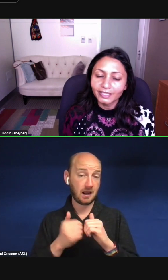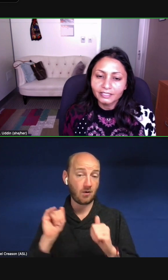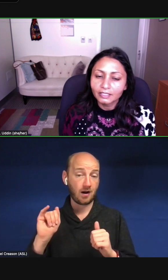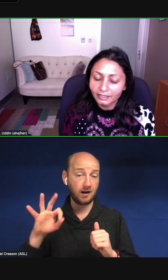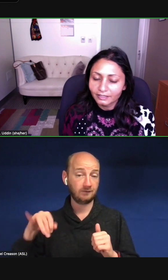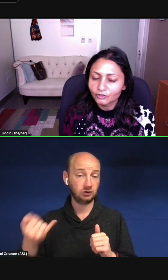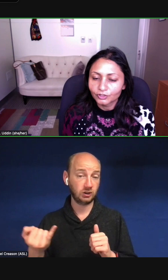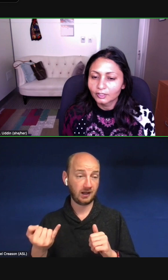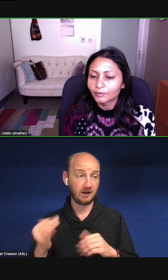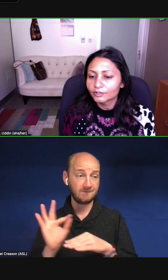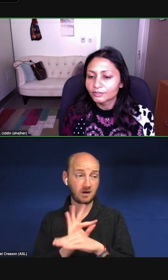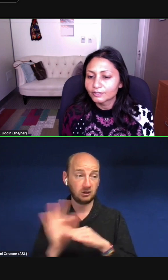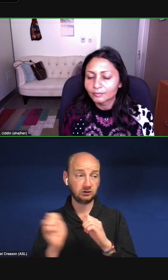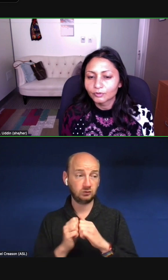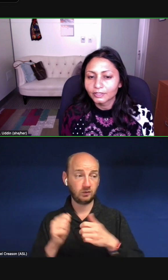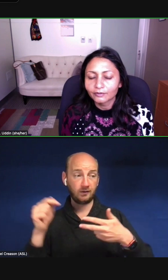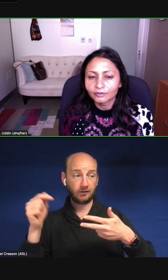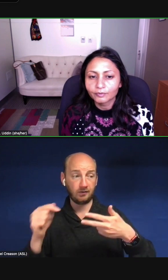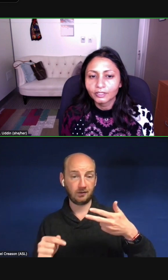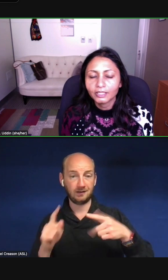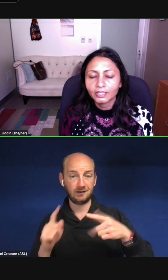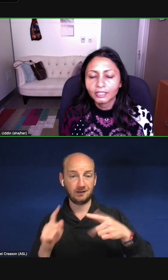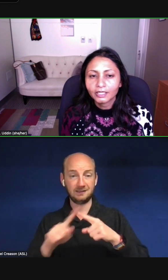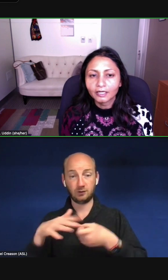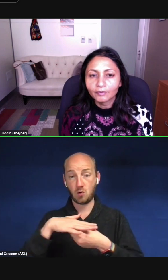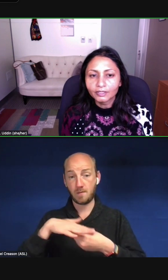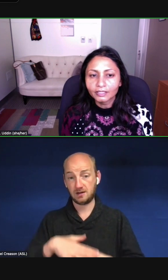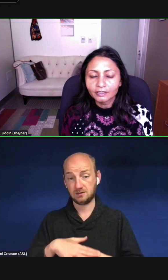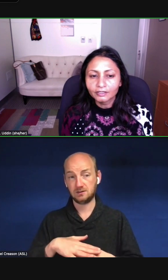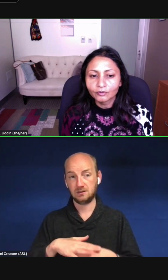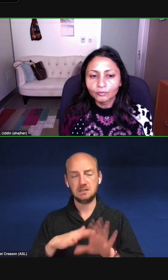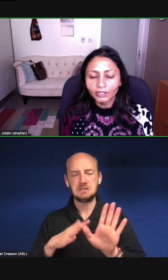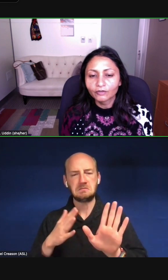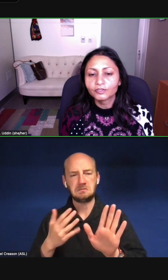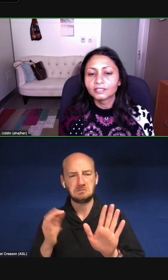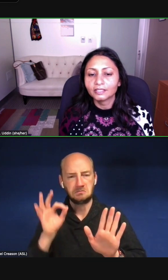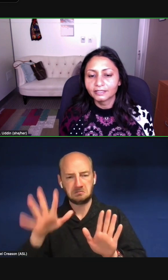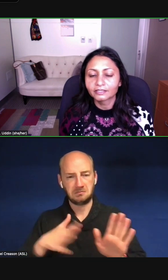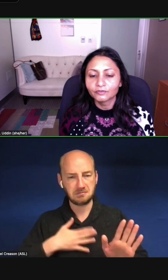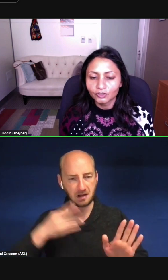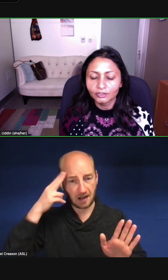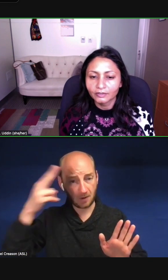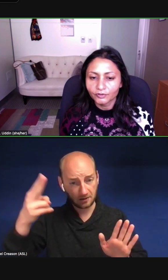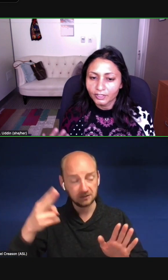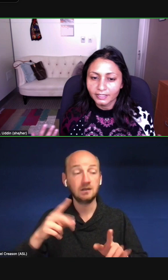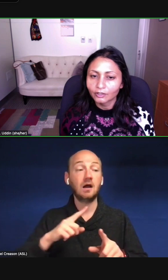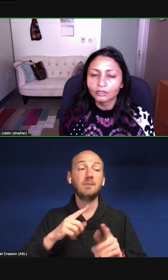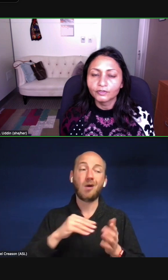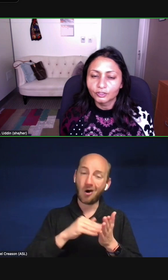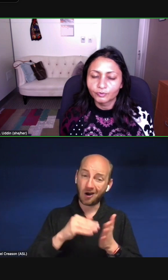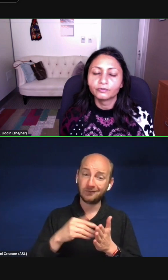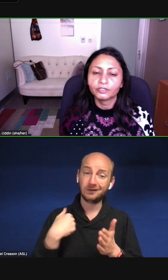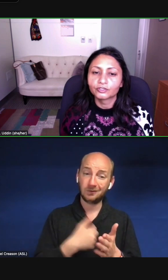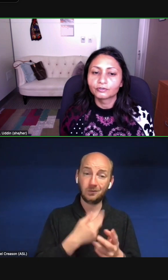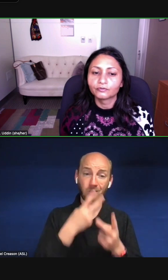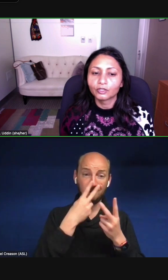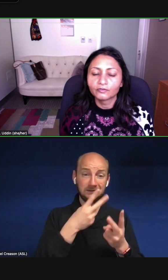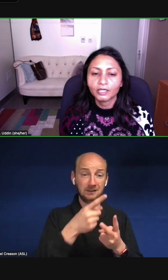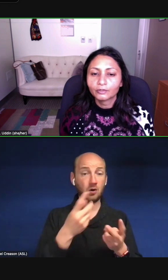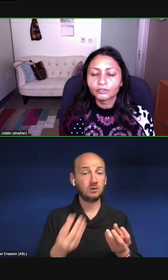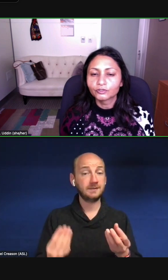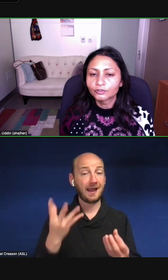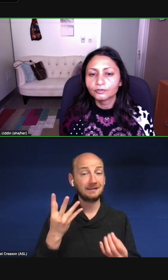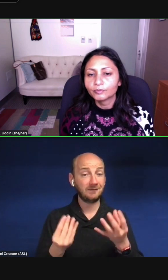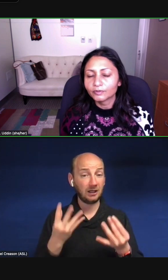domains. This is just a hypothesis I'm putting out there, but I think, we often see these activation levels and say all of these brain regions